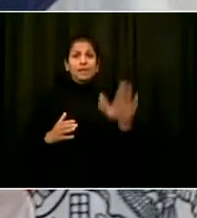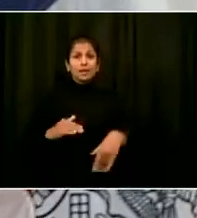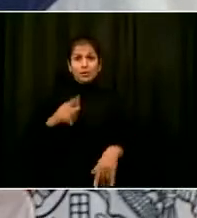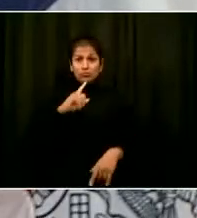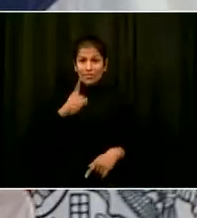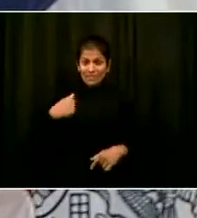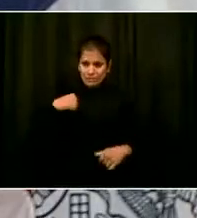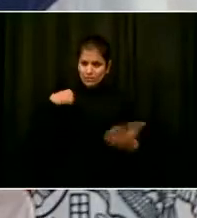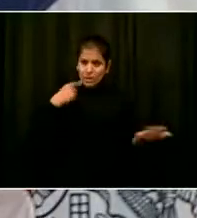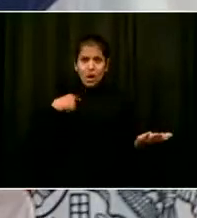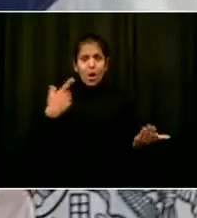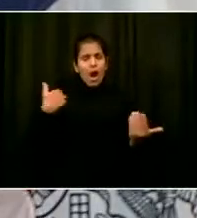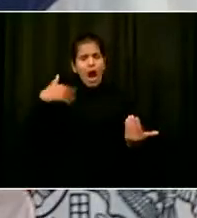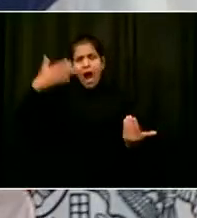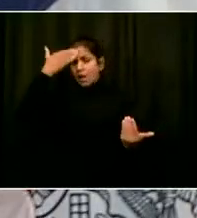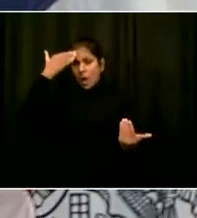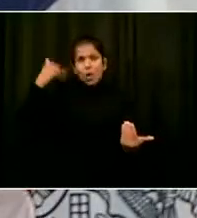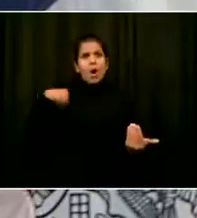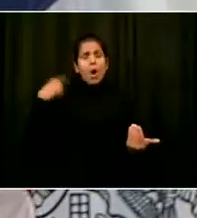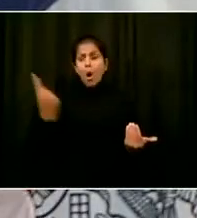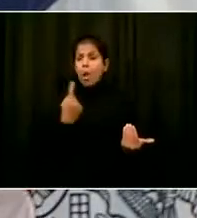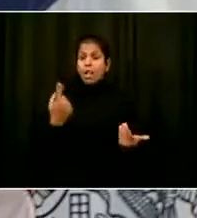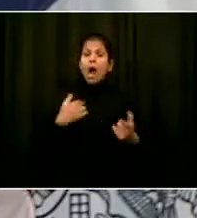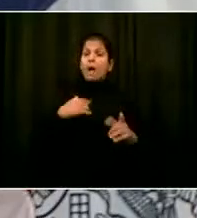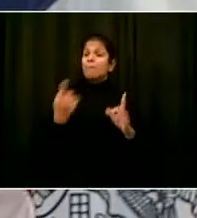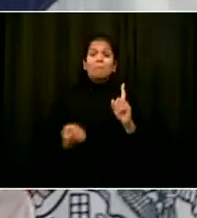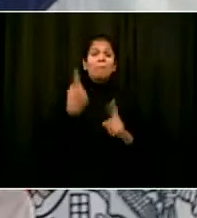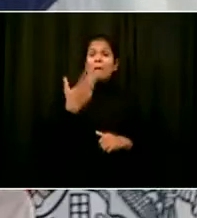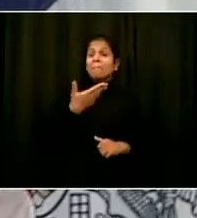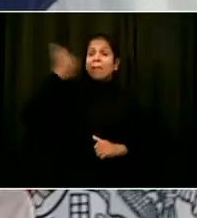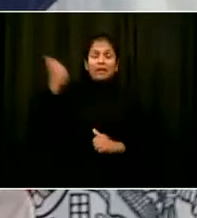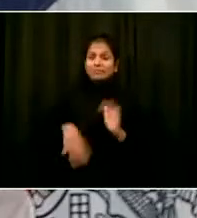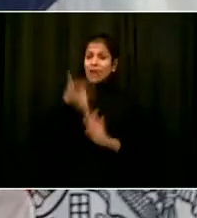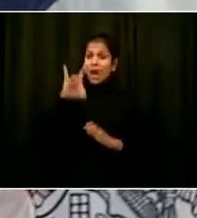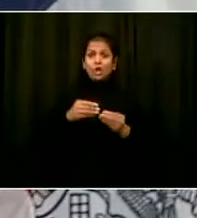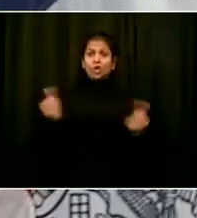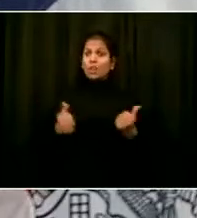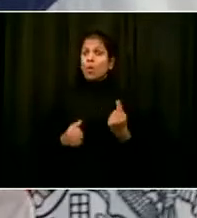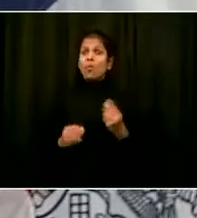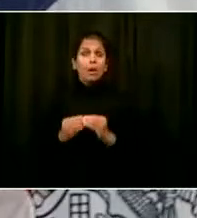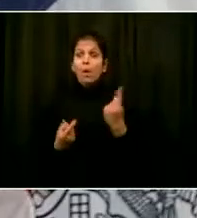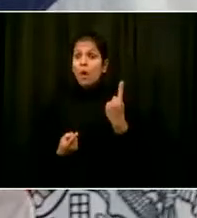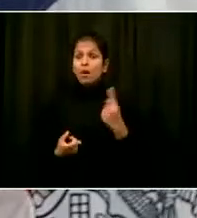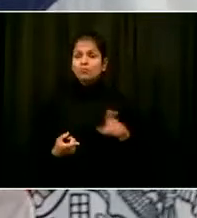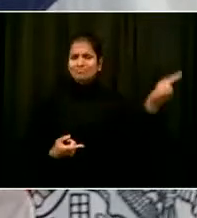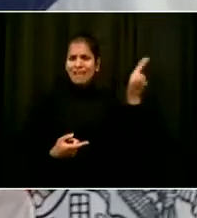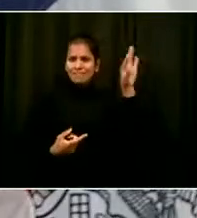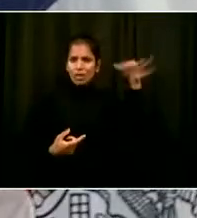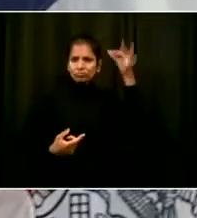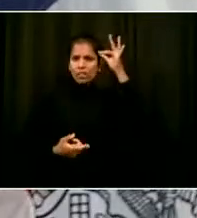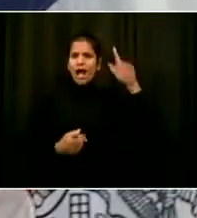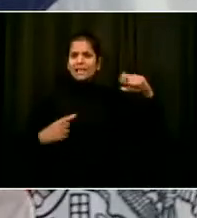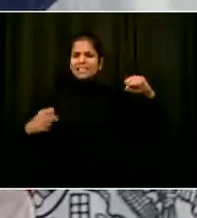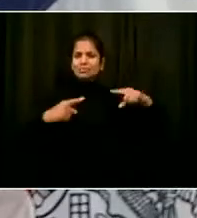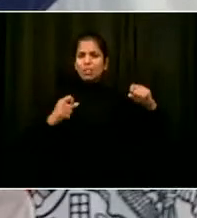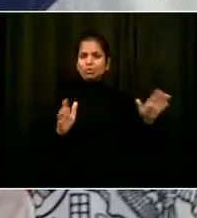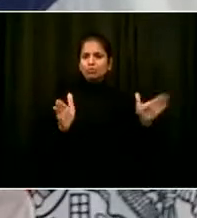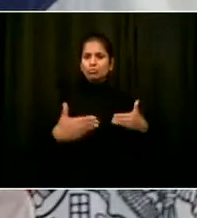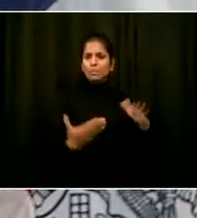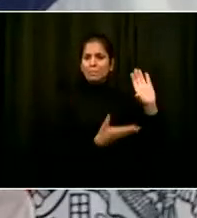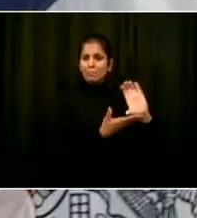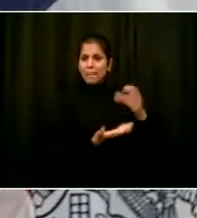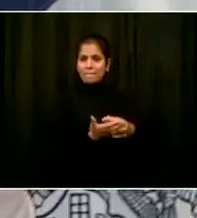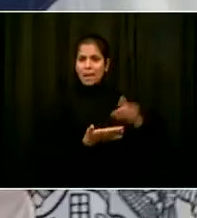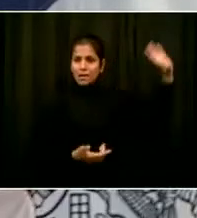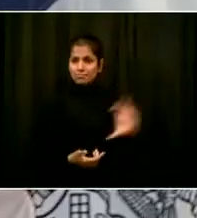didn't New York City didn't create the pandemic New York City did not create this crisis we received the pain of